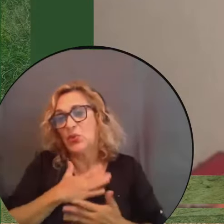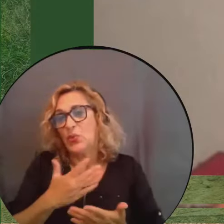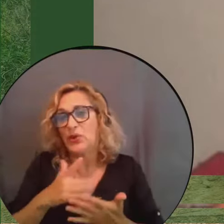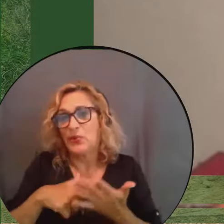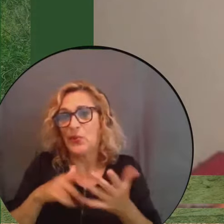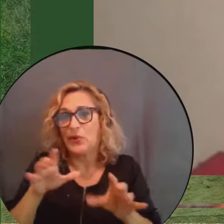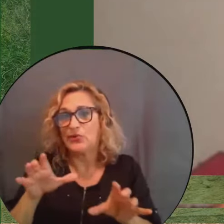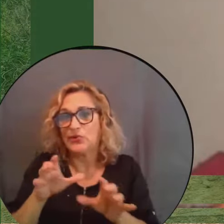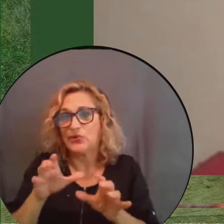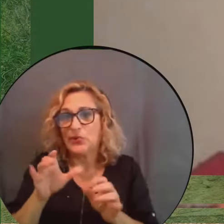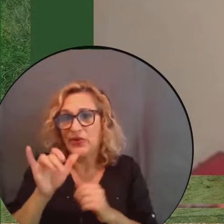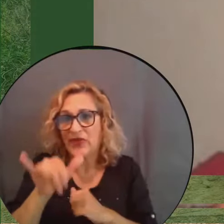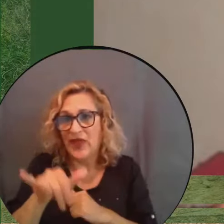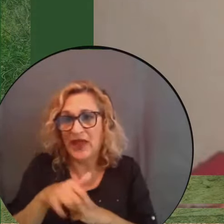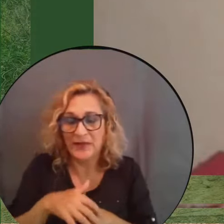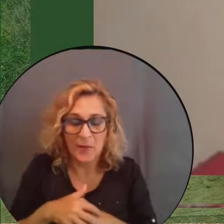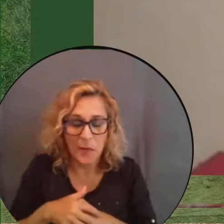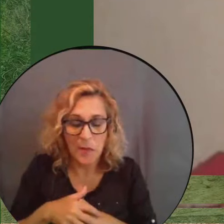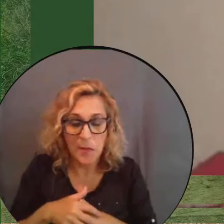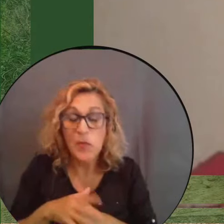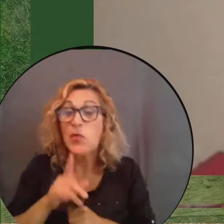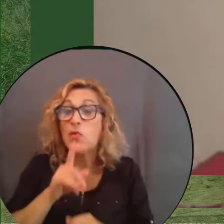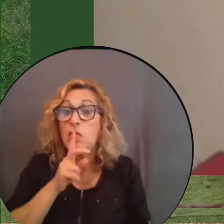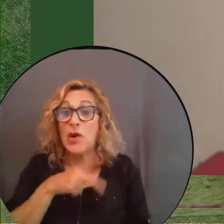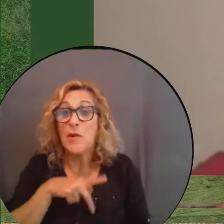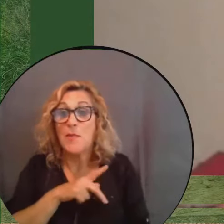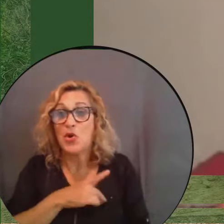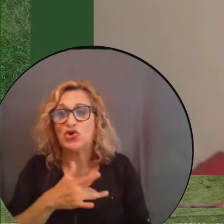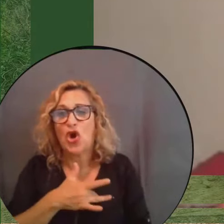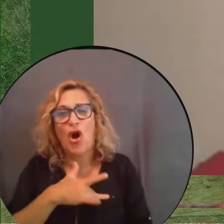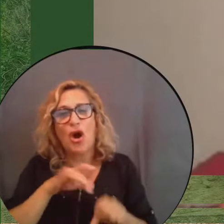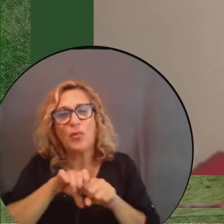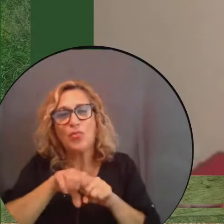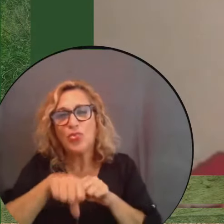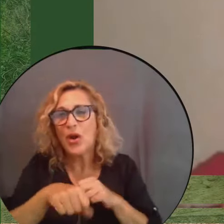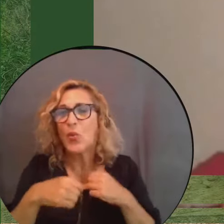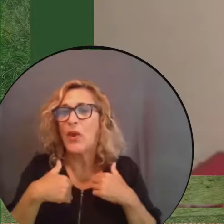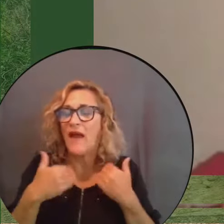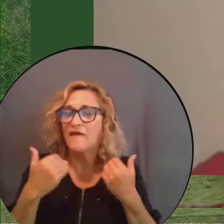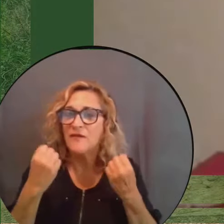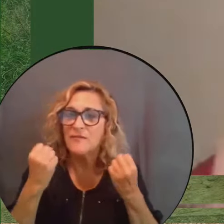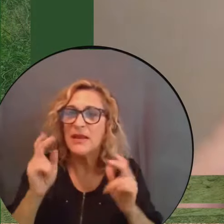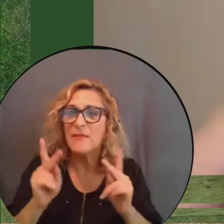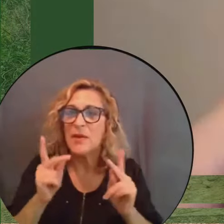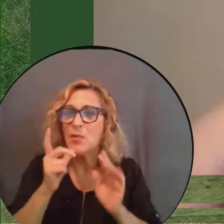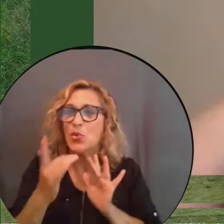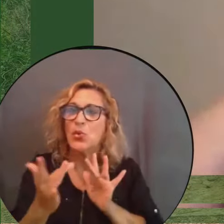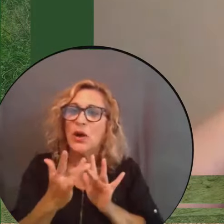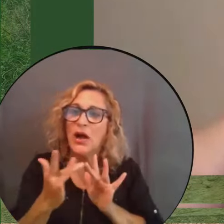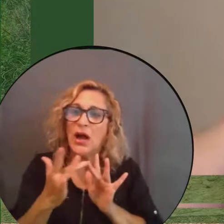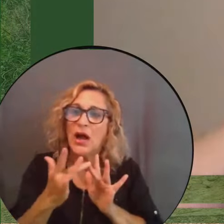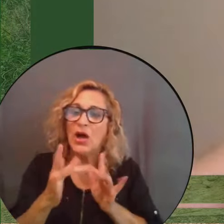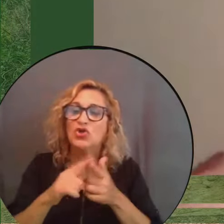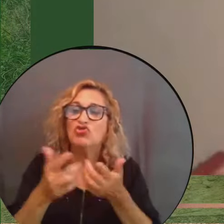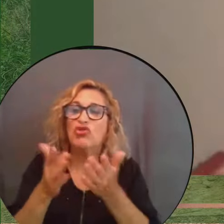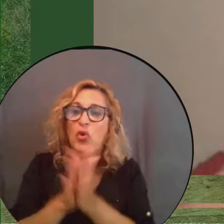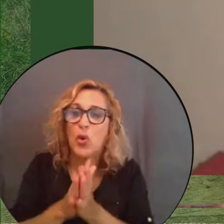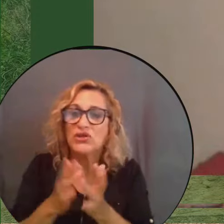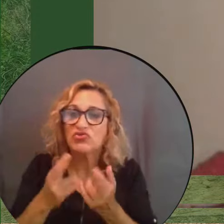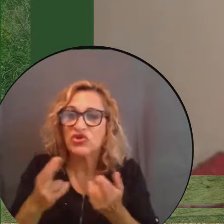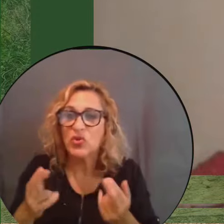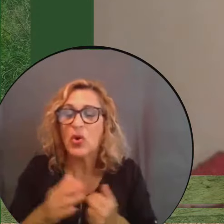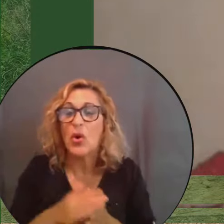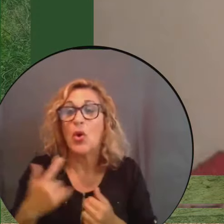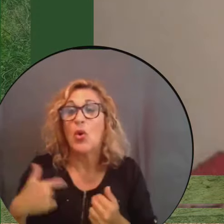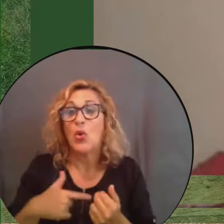On a personal point, it's been heartbreaking. We still have people reaching out to us to request resources. We were